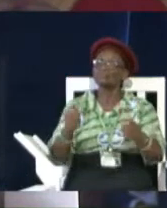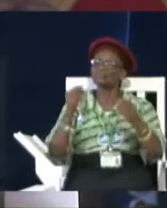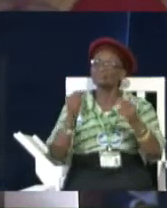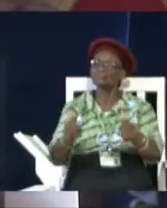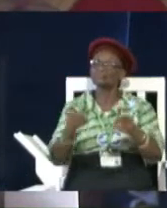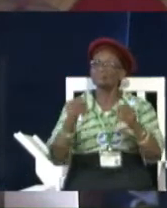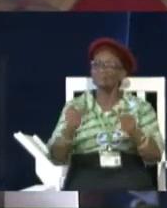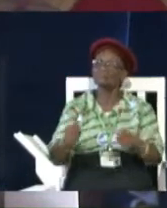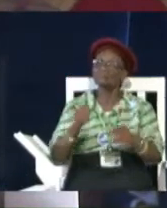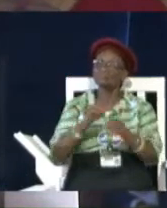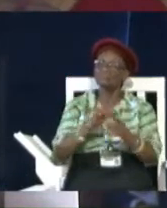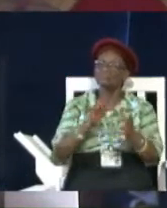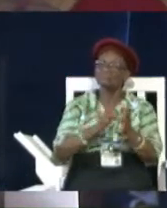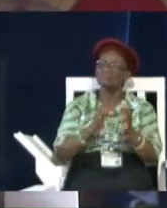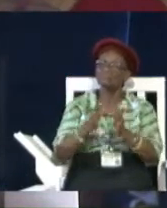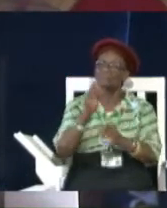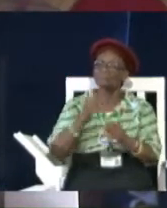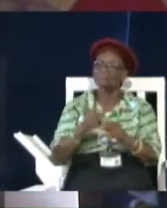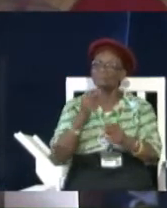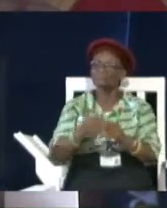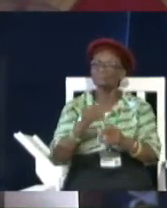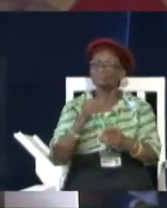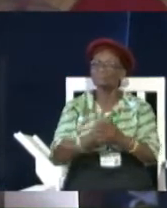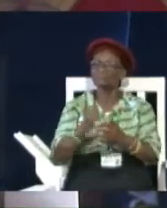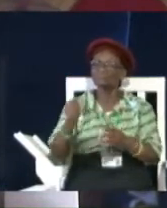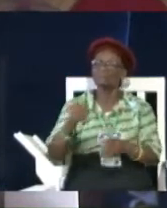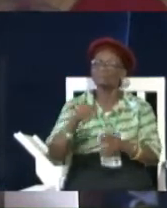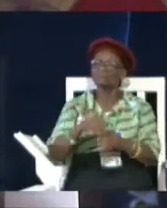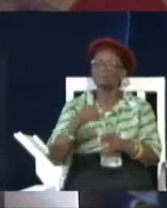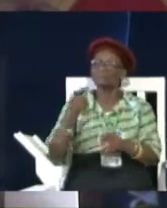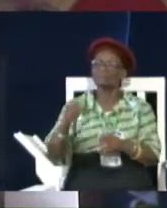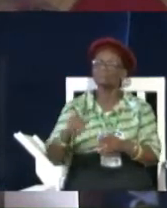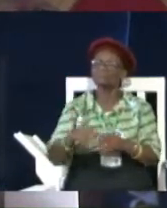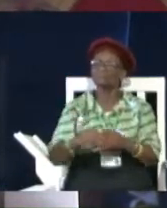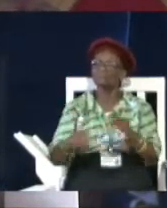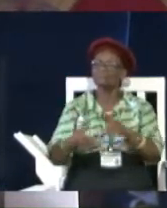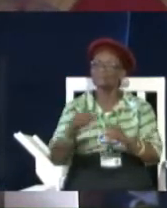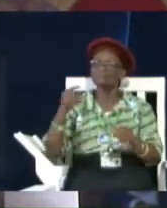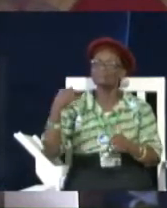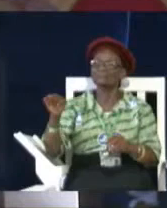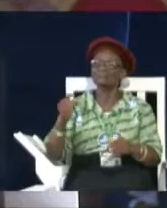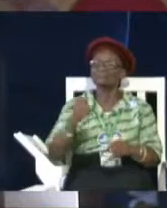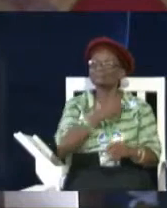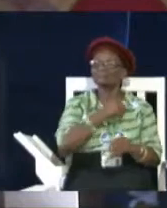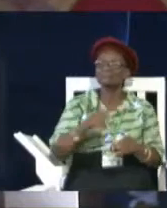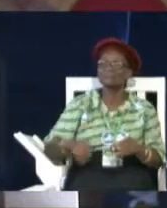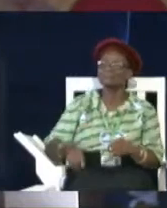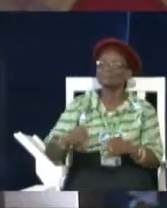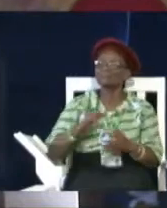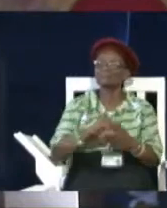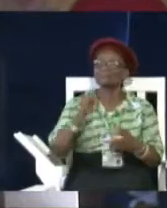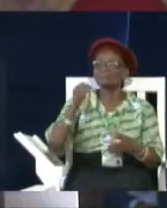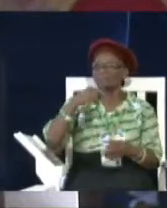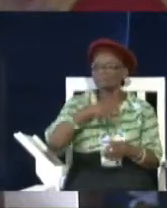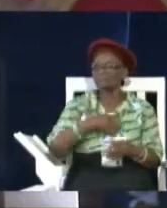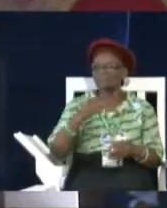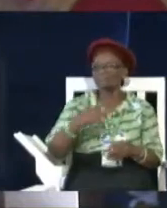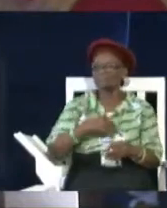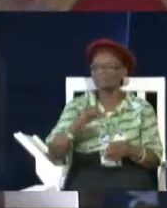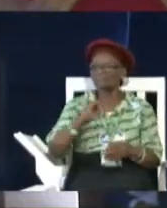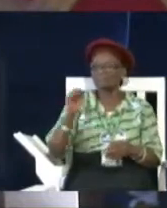In the story of David, it is interesting to note that unless the head is